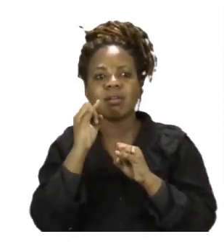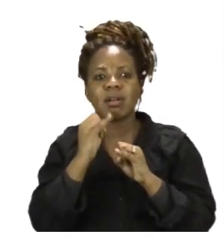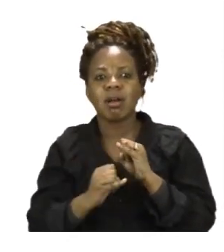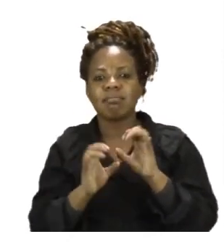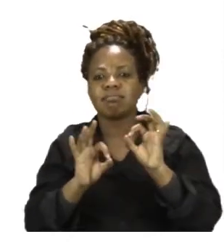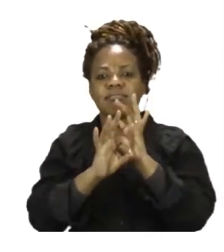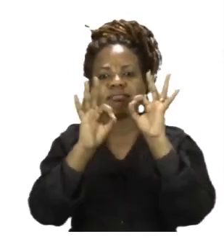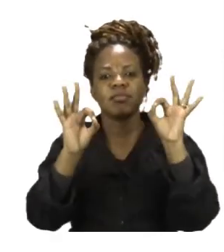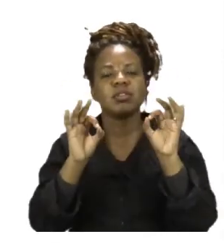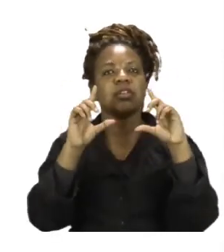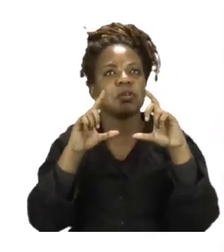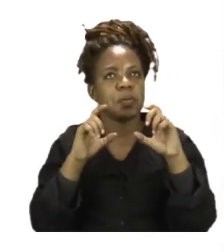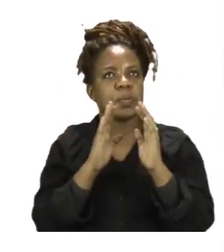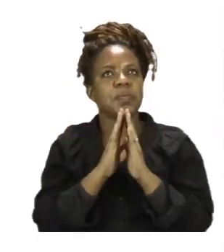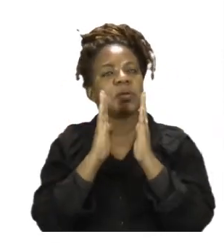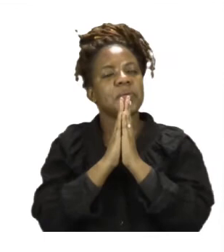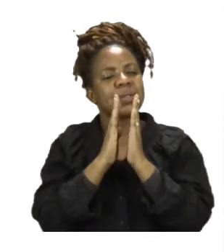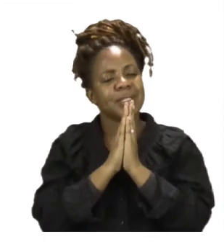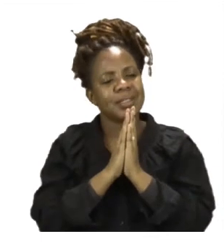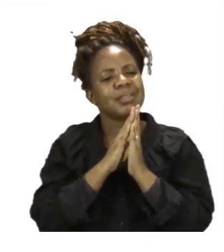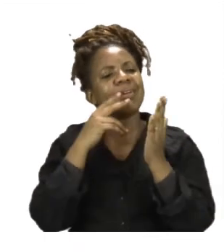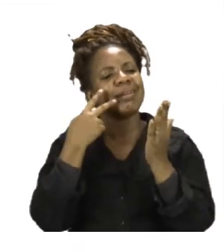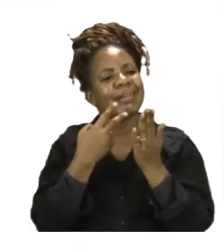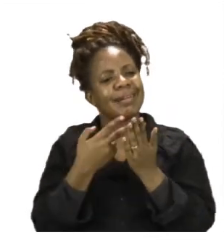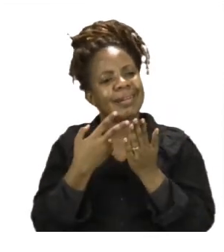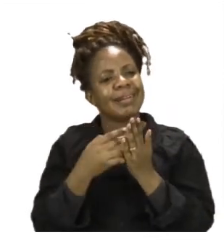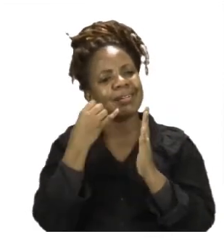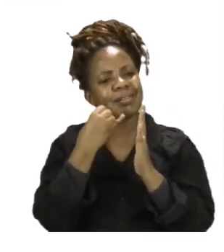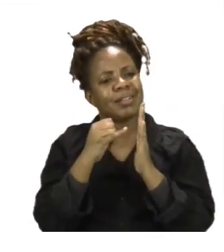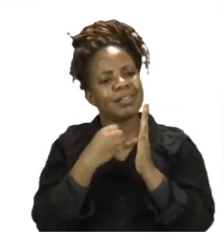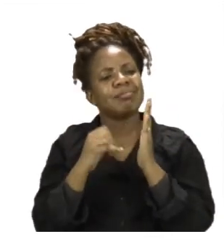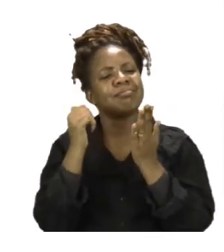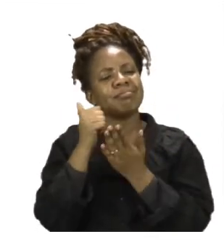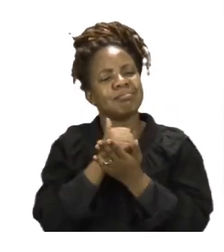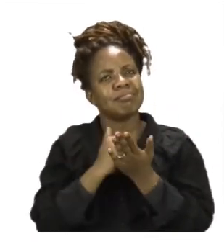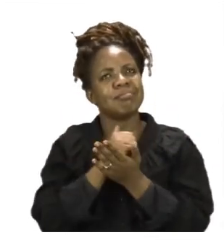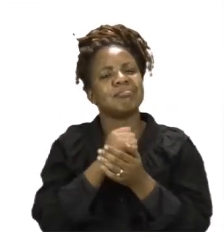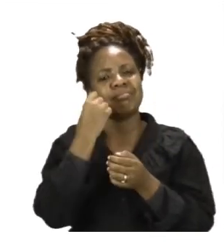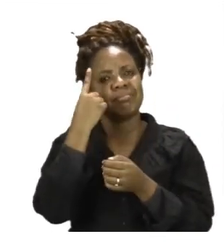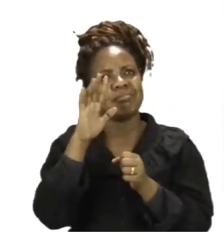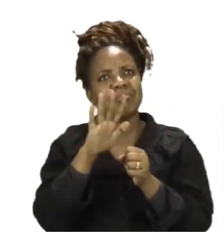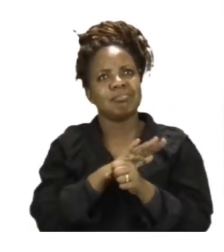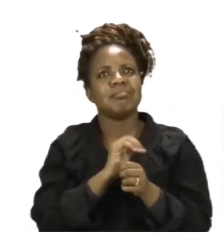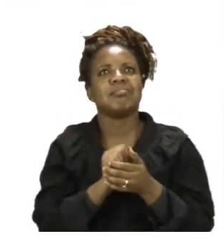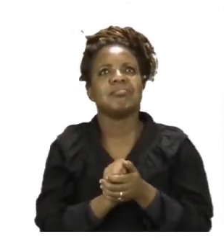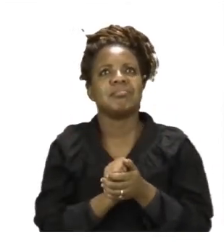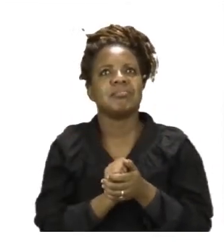time, read each instruction carefully. The big words that you're going to come across